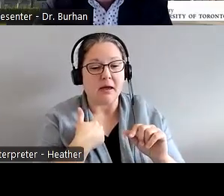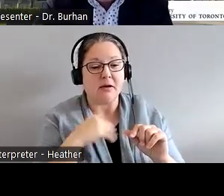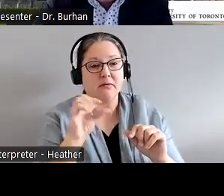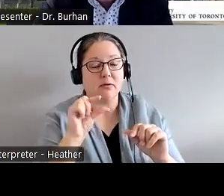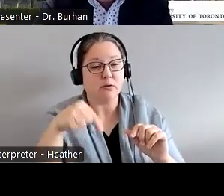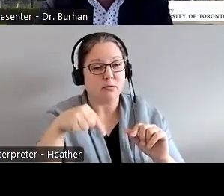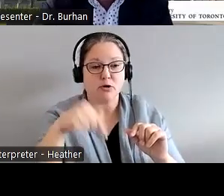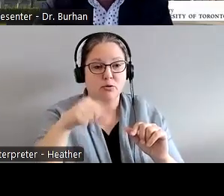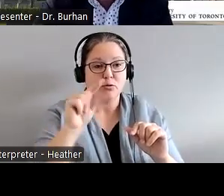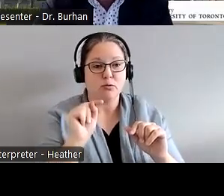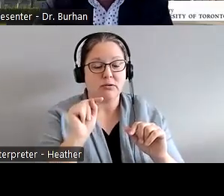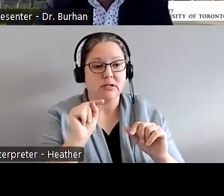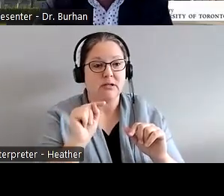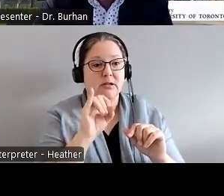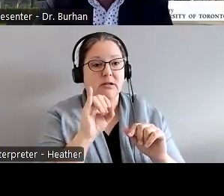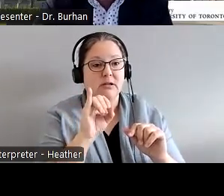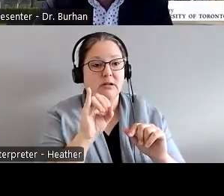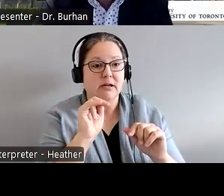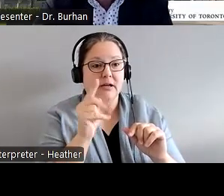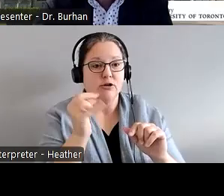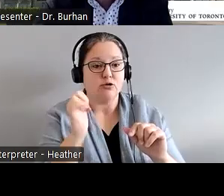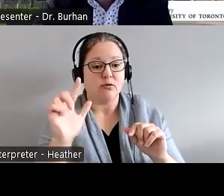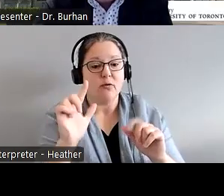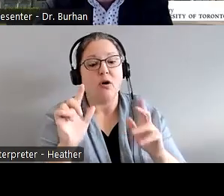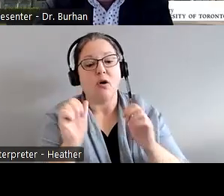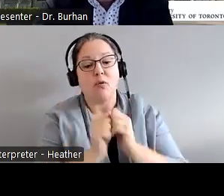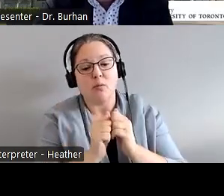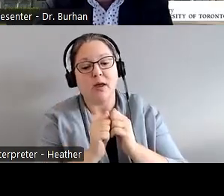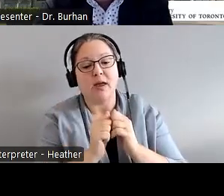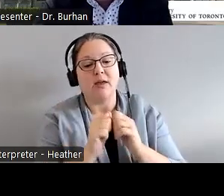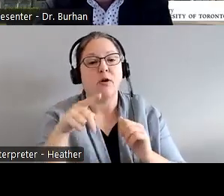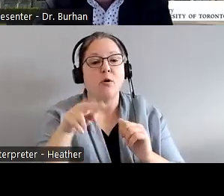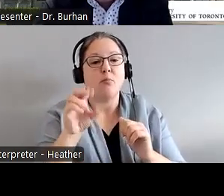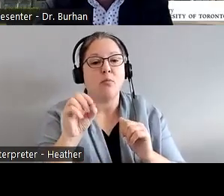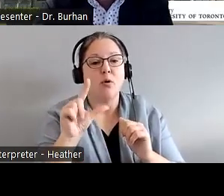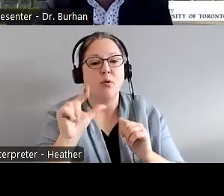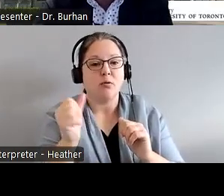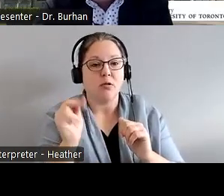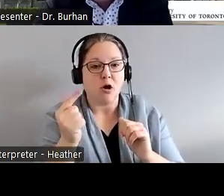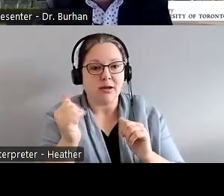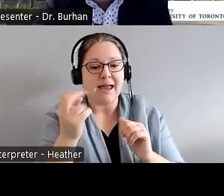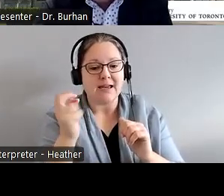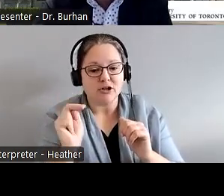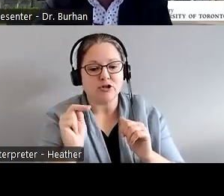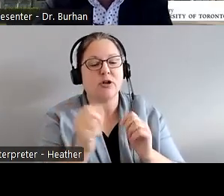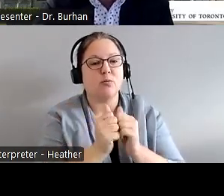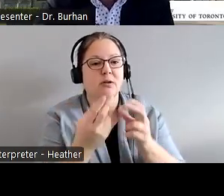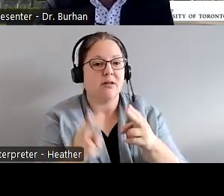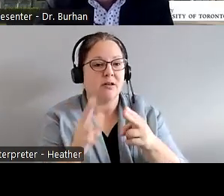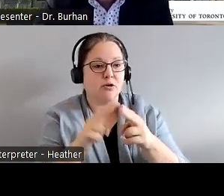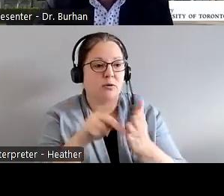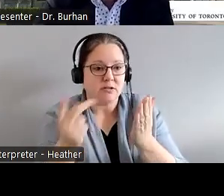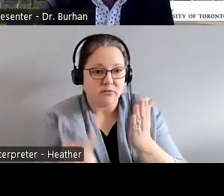falls, while no significant difference on MMSC. Now, we will be looking at the falls specifically, and the paper is now